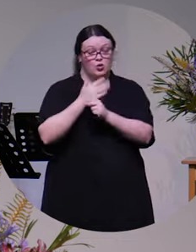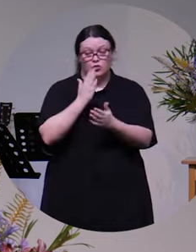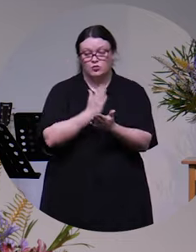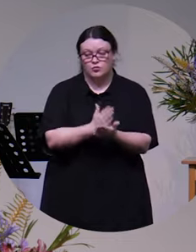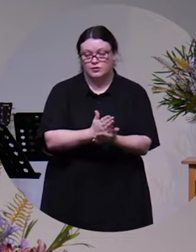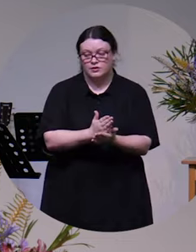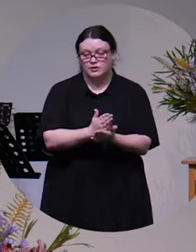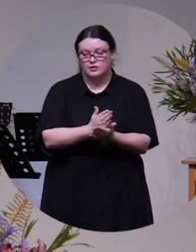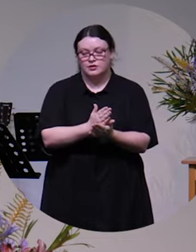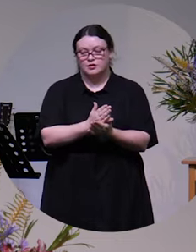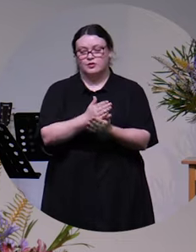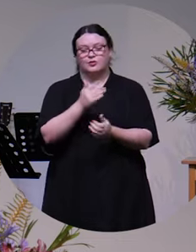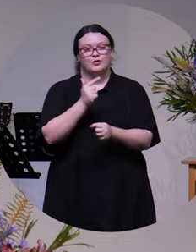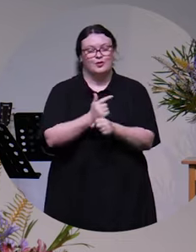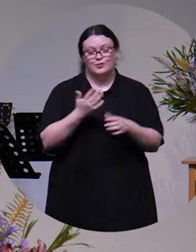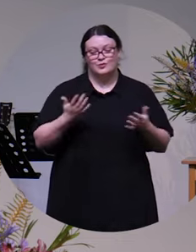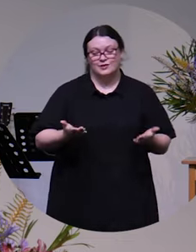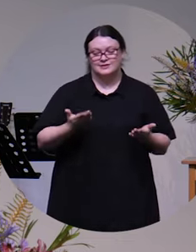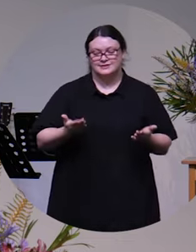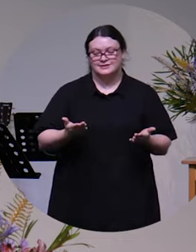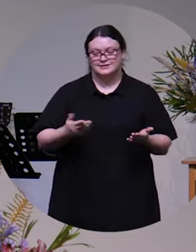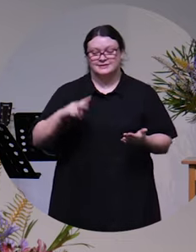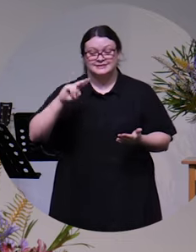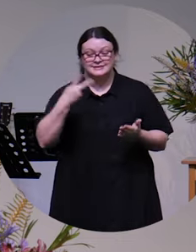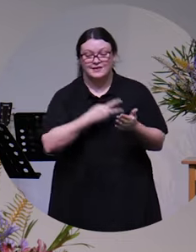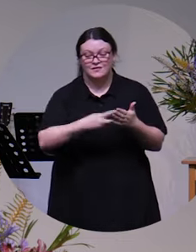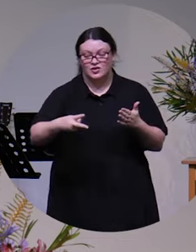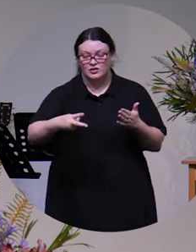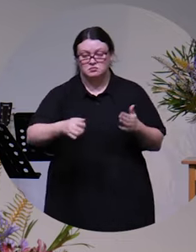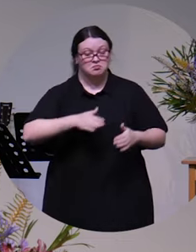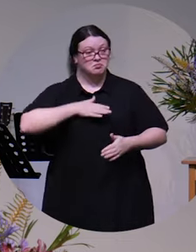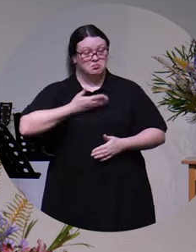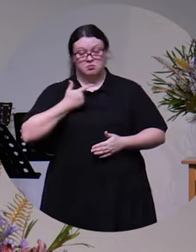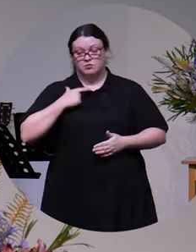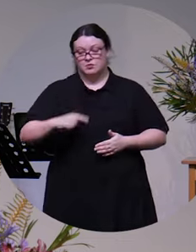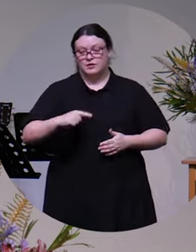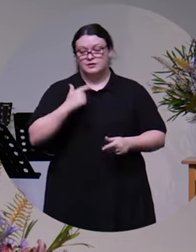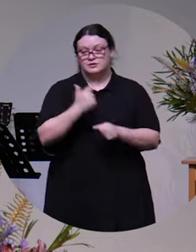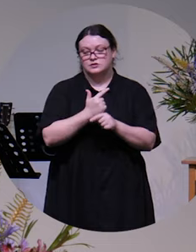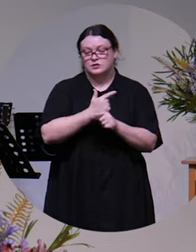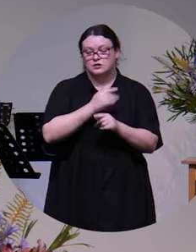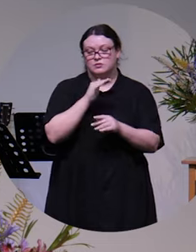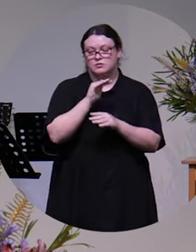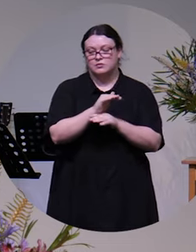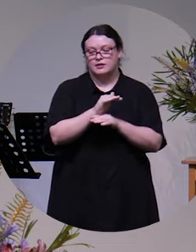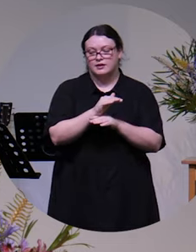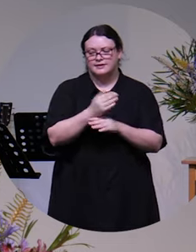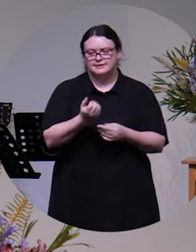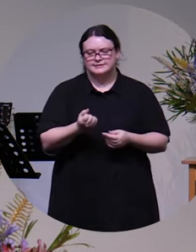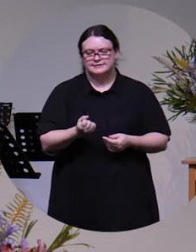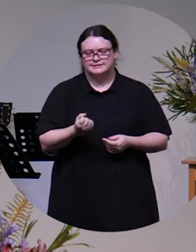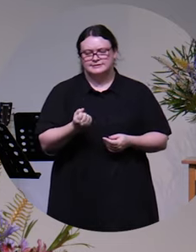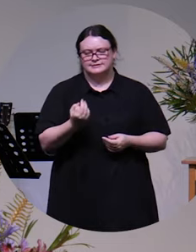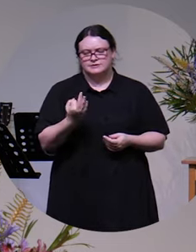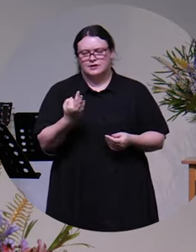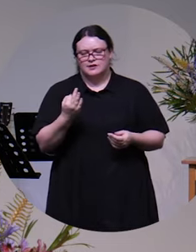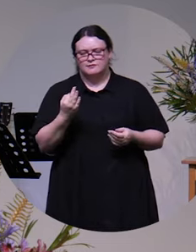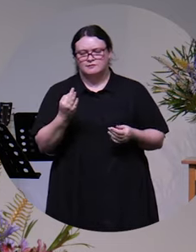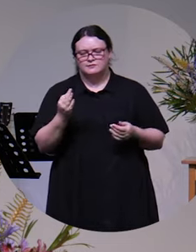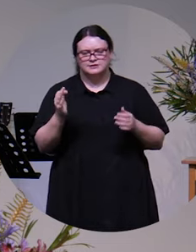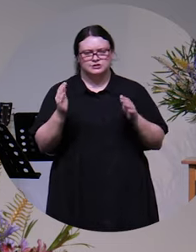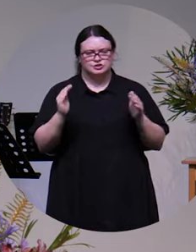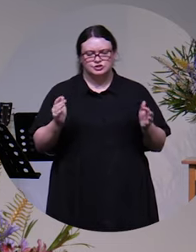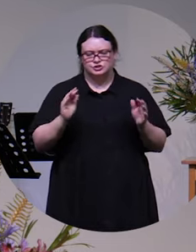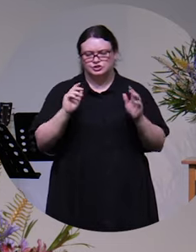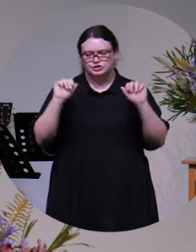the water. In the translation we heard, said the breath of God moving over the water. The Ruach of God. In this verse,